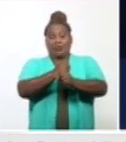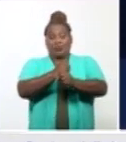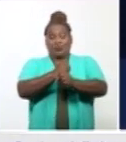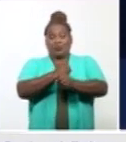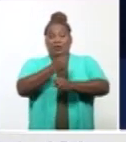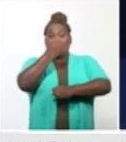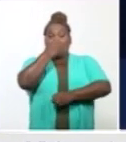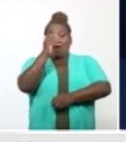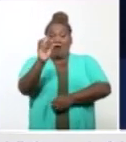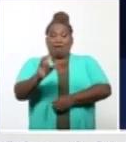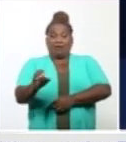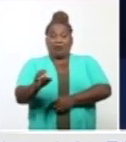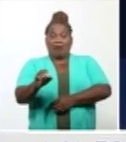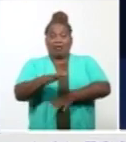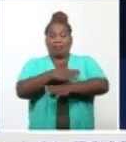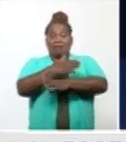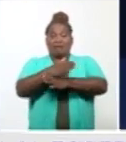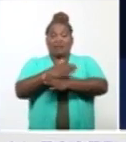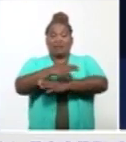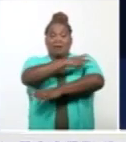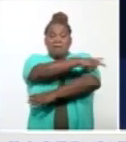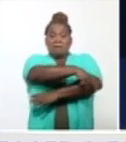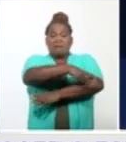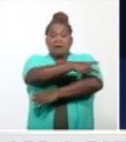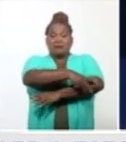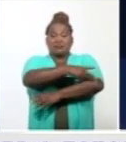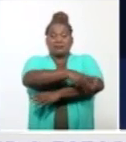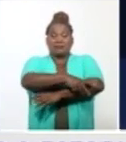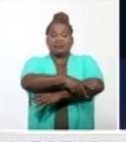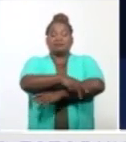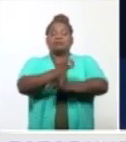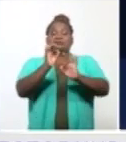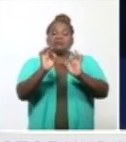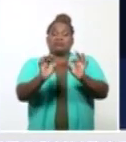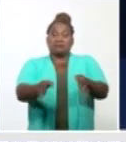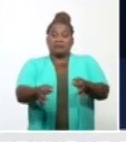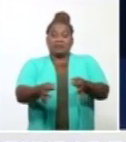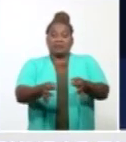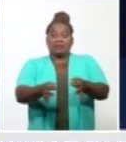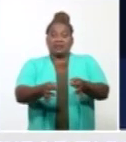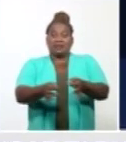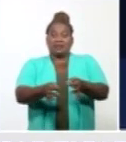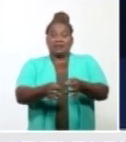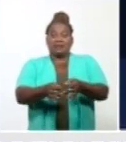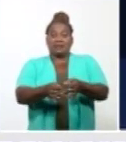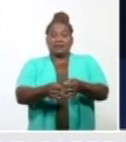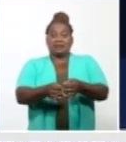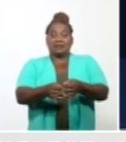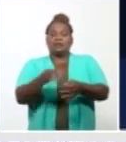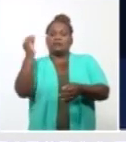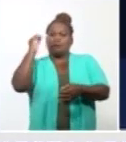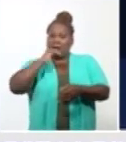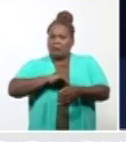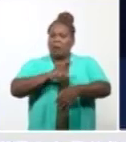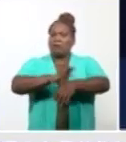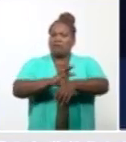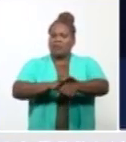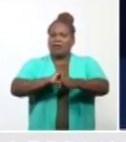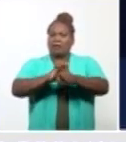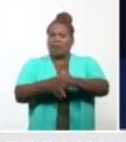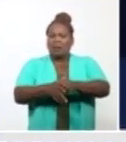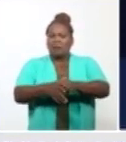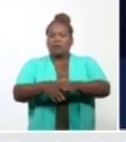are fulfilling their mission in many countries of Africa. creo que a pesar de In la spite of the pandemic and the